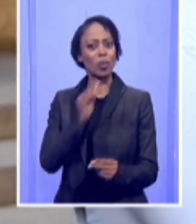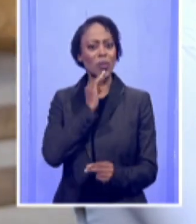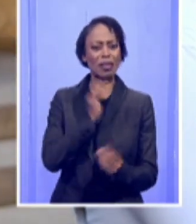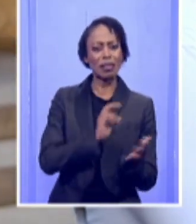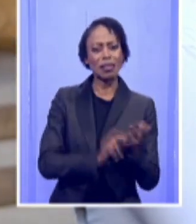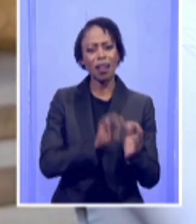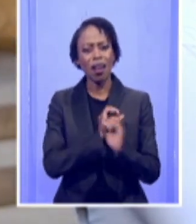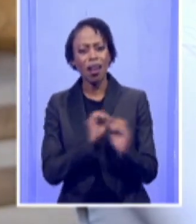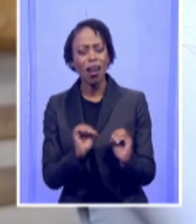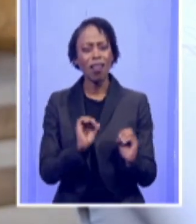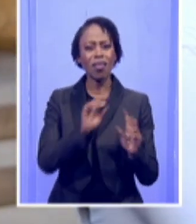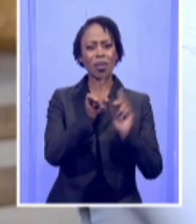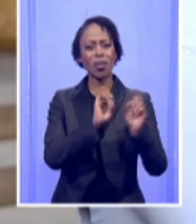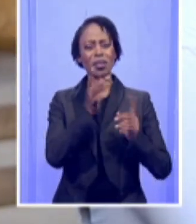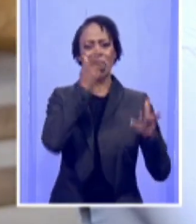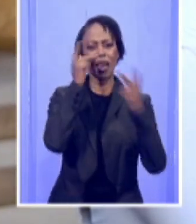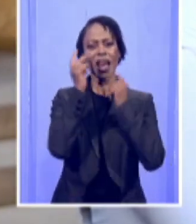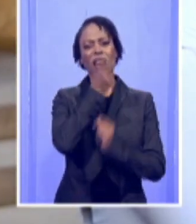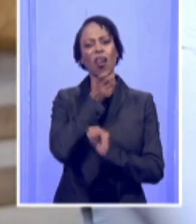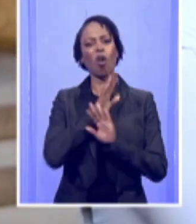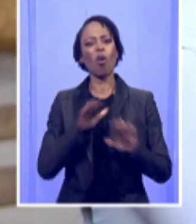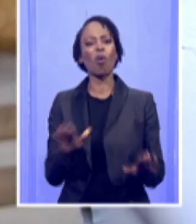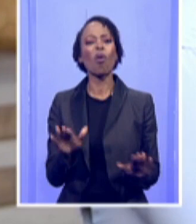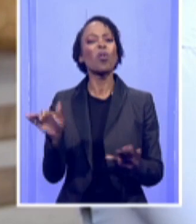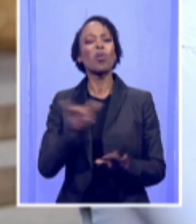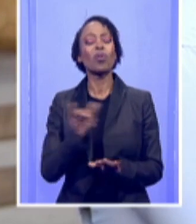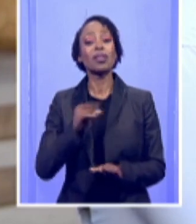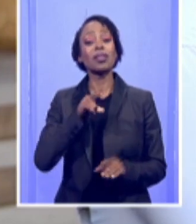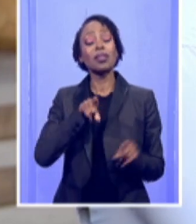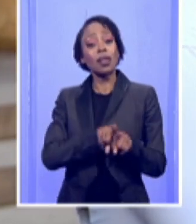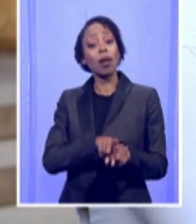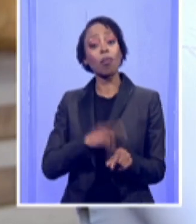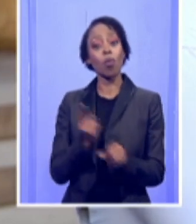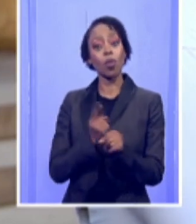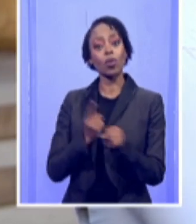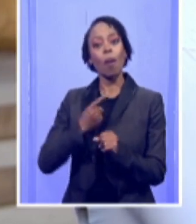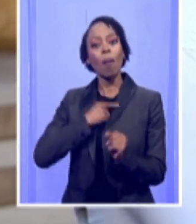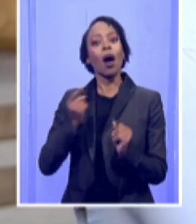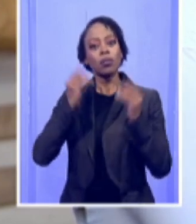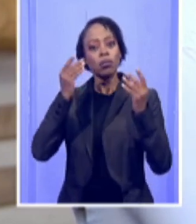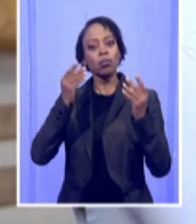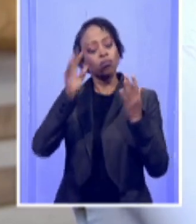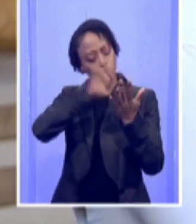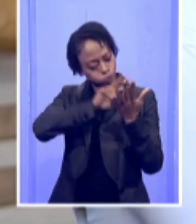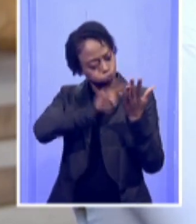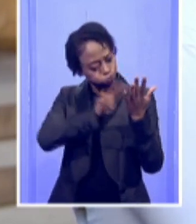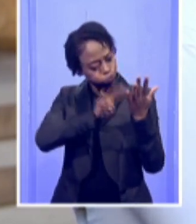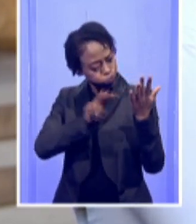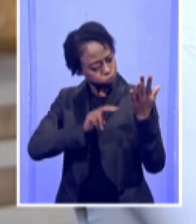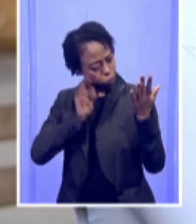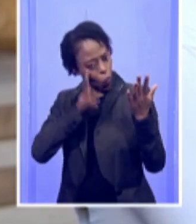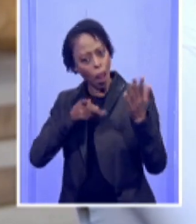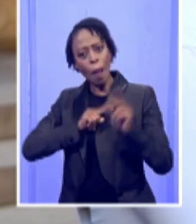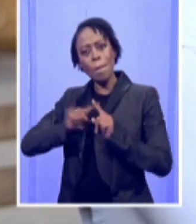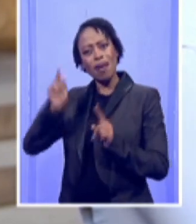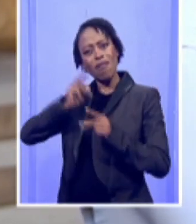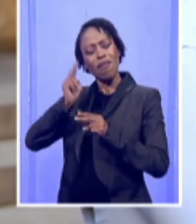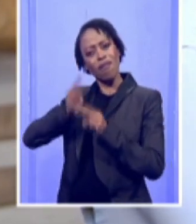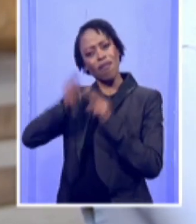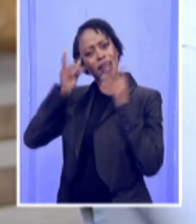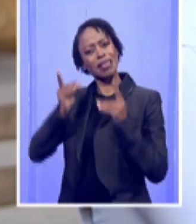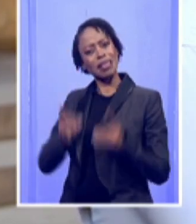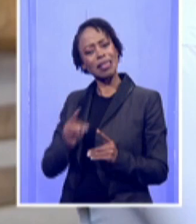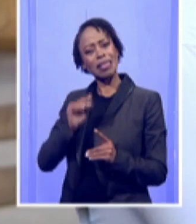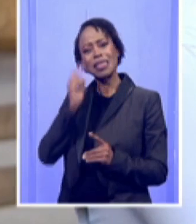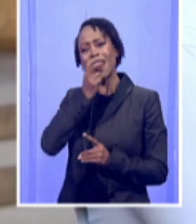for the question of whether it's hate speech or not. And I think if that is, of course, we'll read the full judgment, but if the conclusion of the judge is this is not